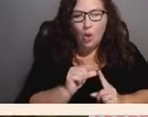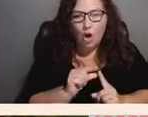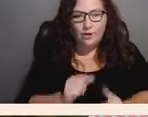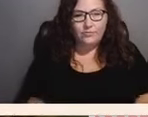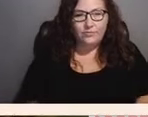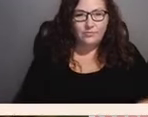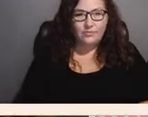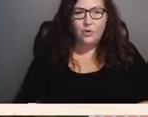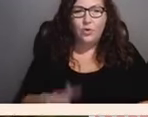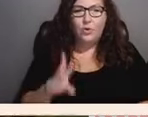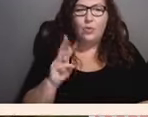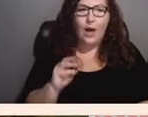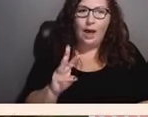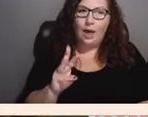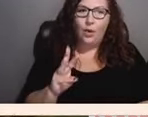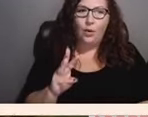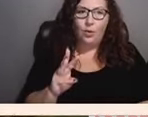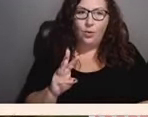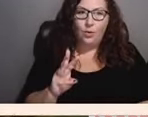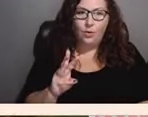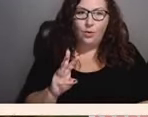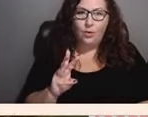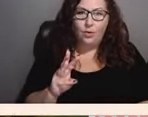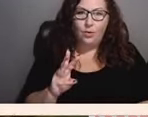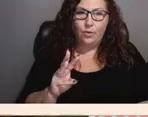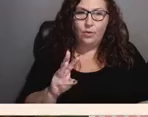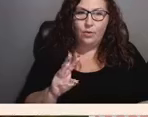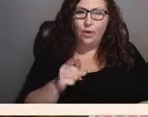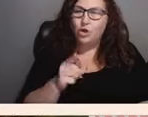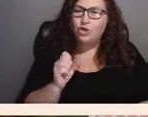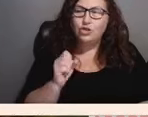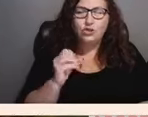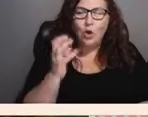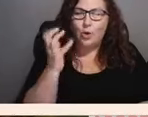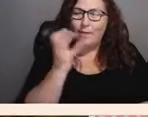Wow. Wow. You're so amazing.